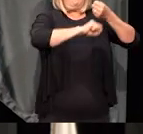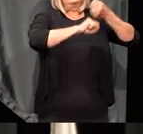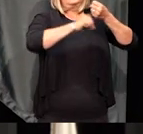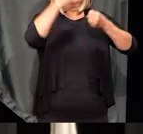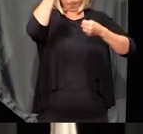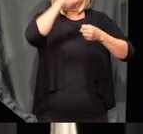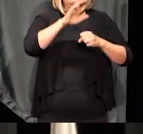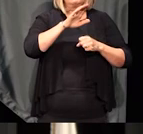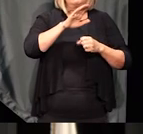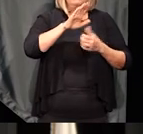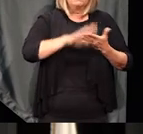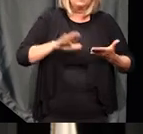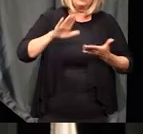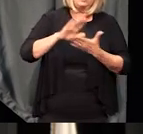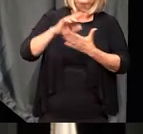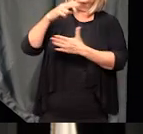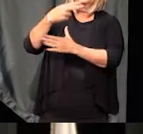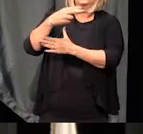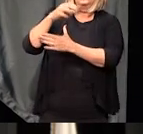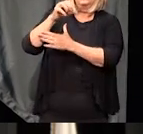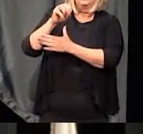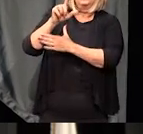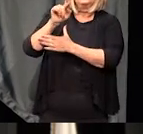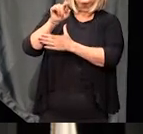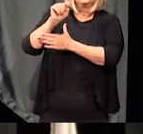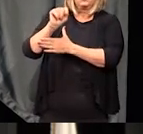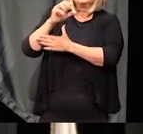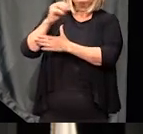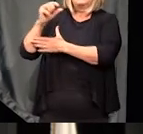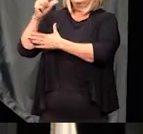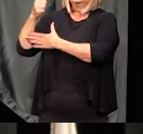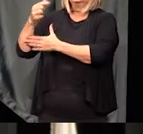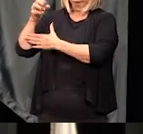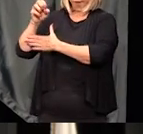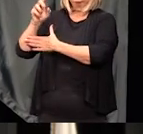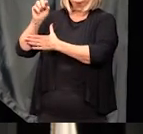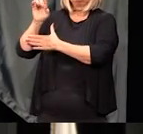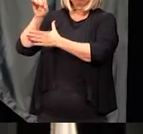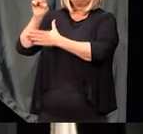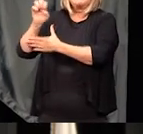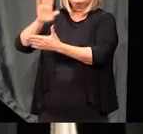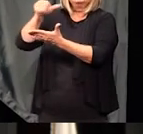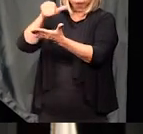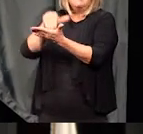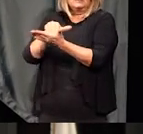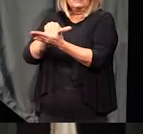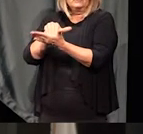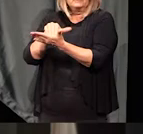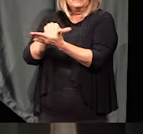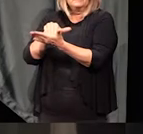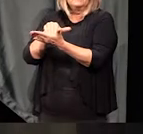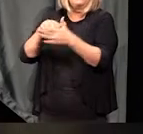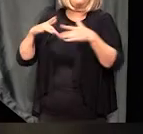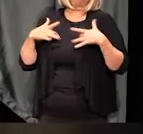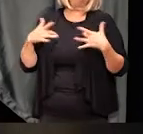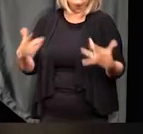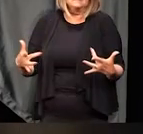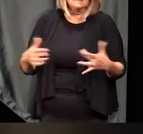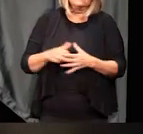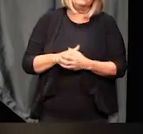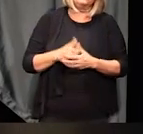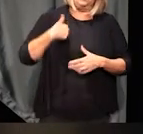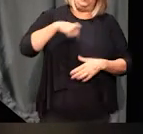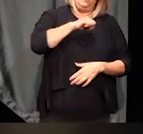the college's Holocaust and Genocide Center's initiatives and events. We